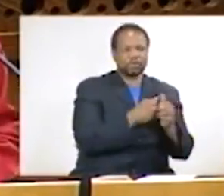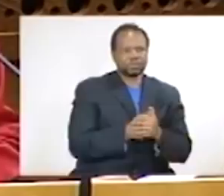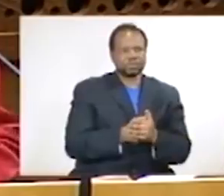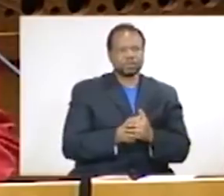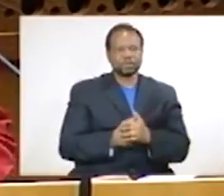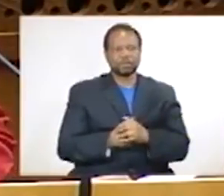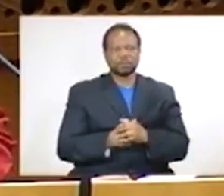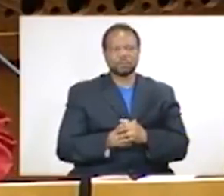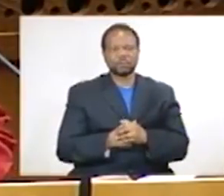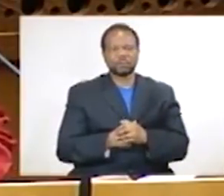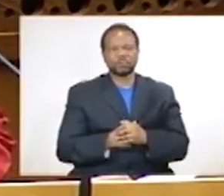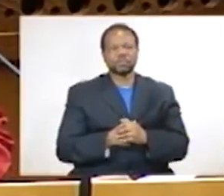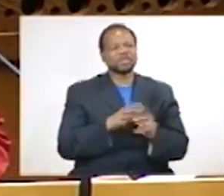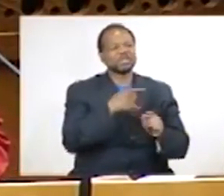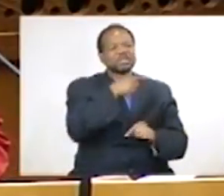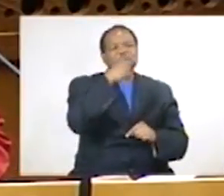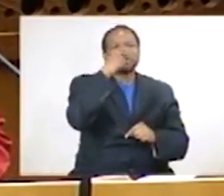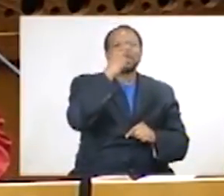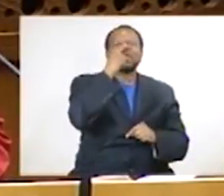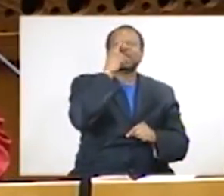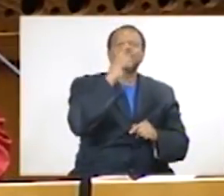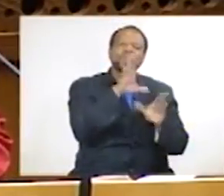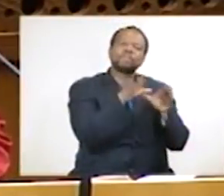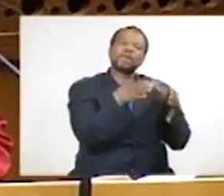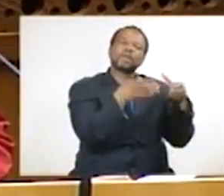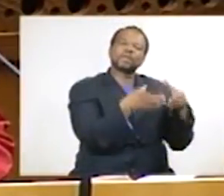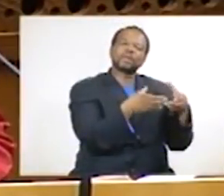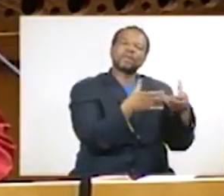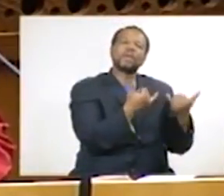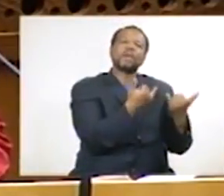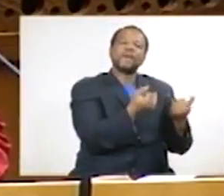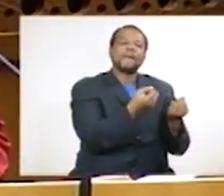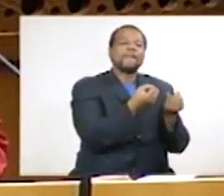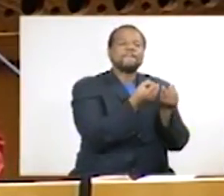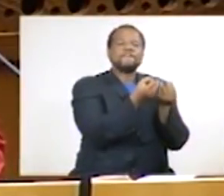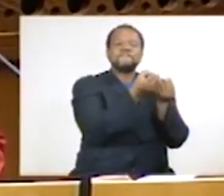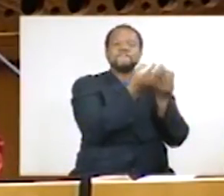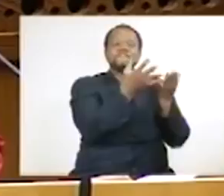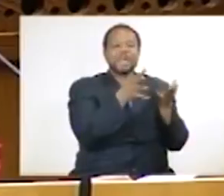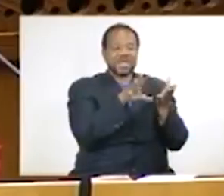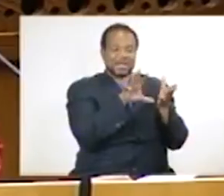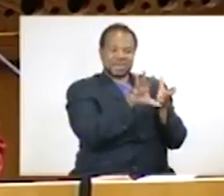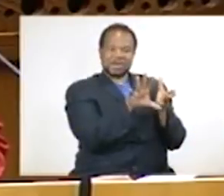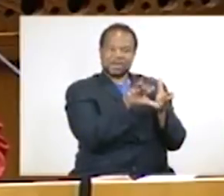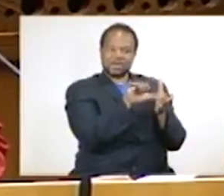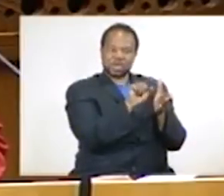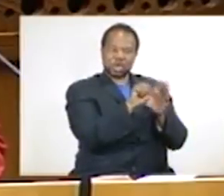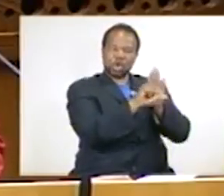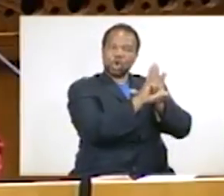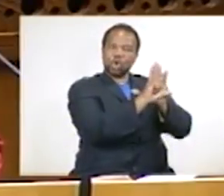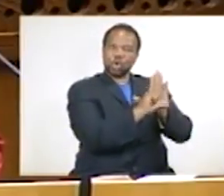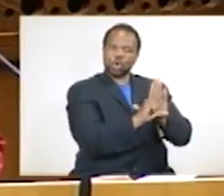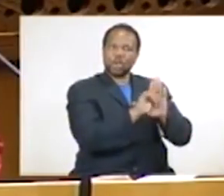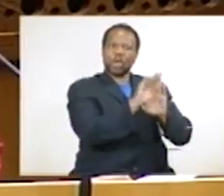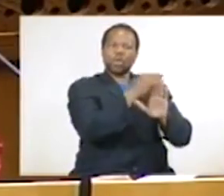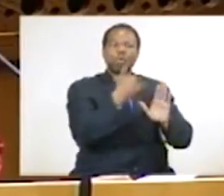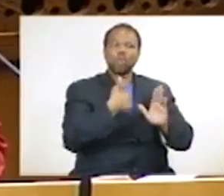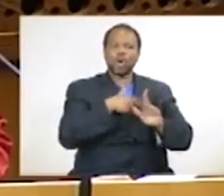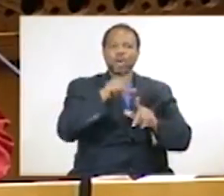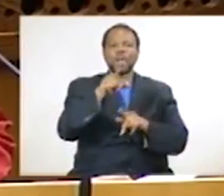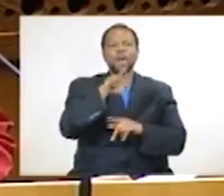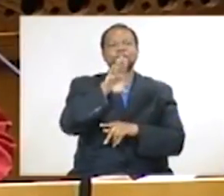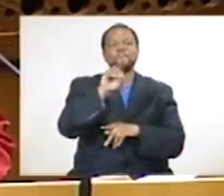to reject this law, and parliament lawyers have agreed with us that indeed this law was unconstitutional, a